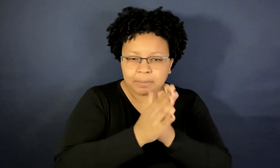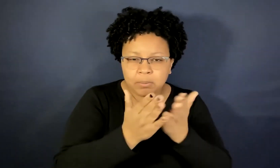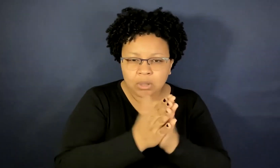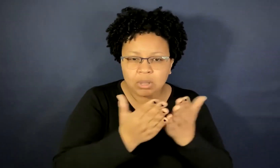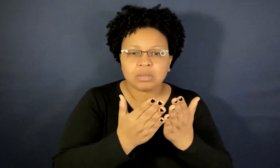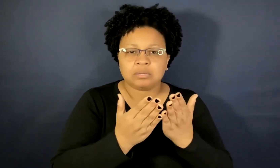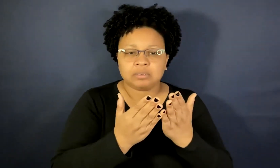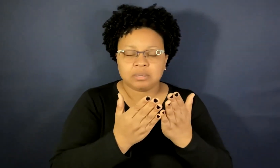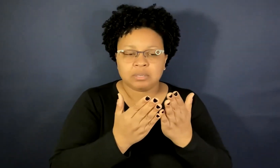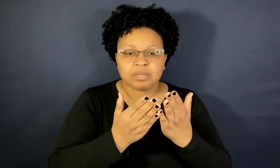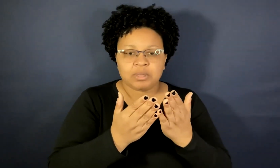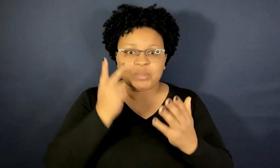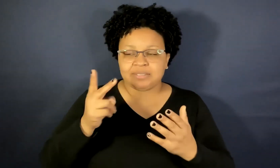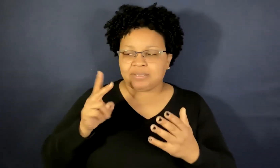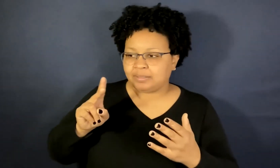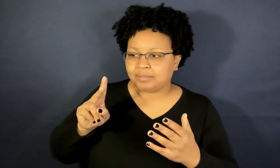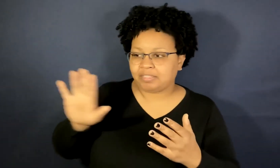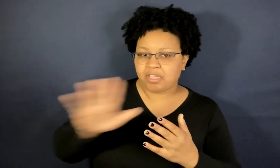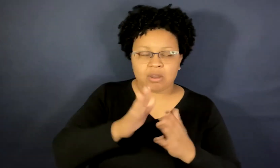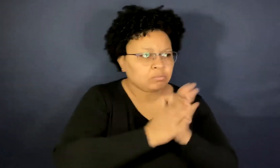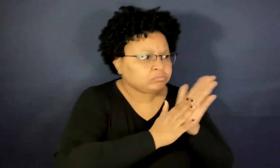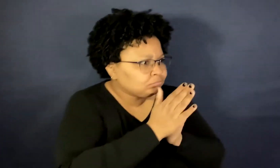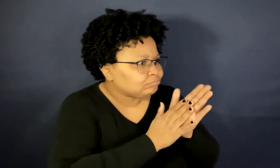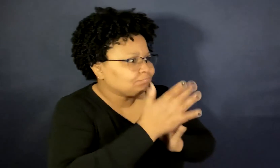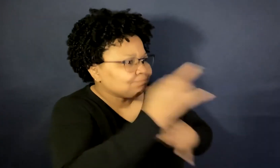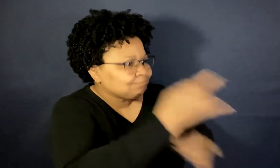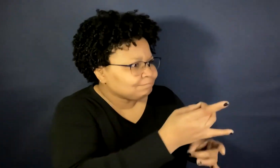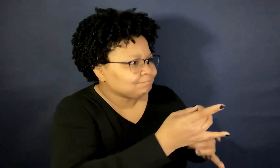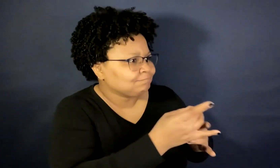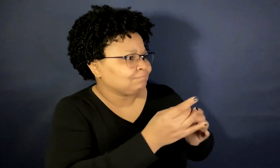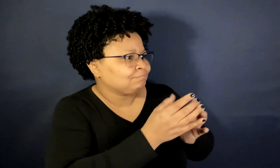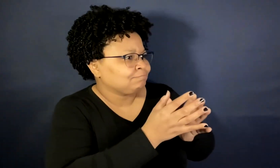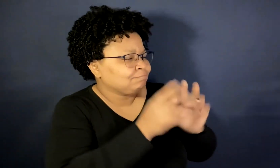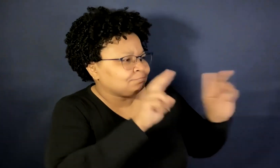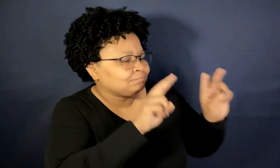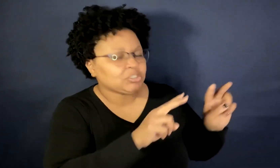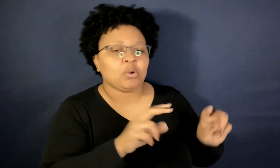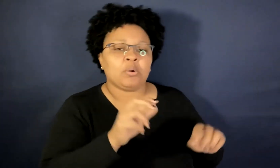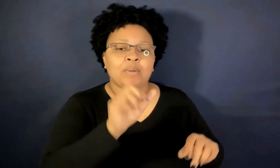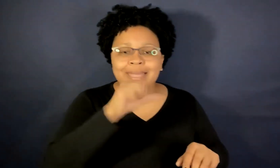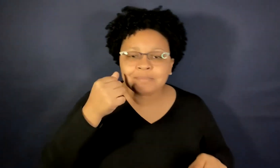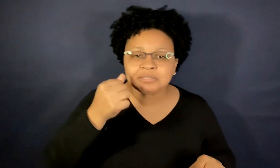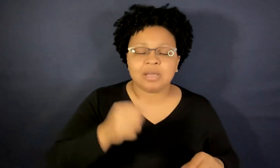the interest is like. So Amazon,